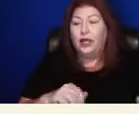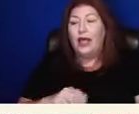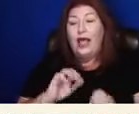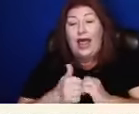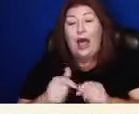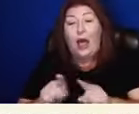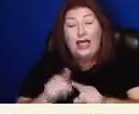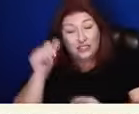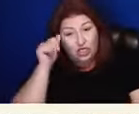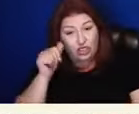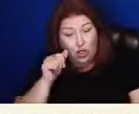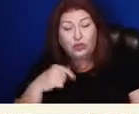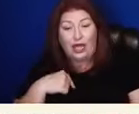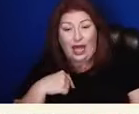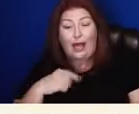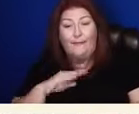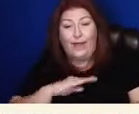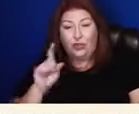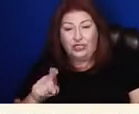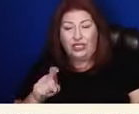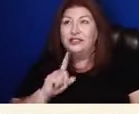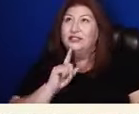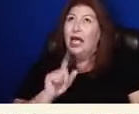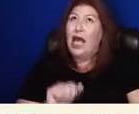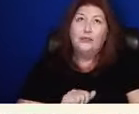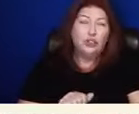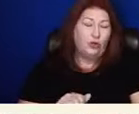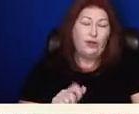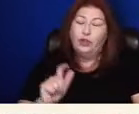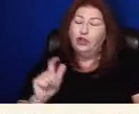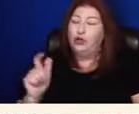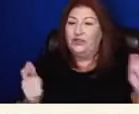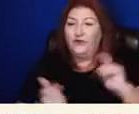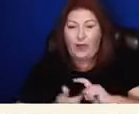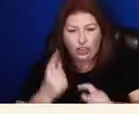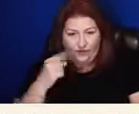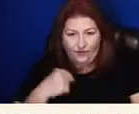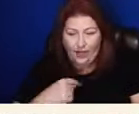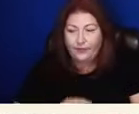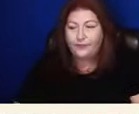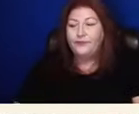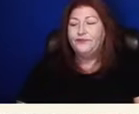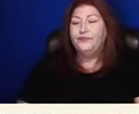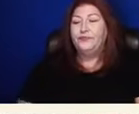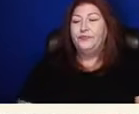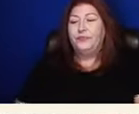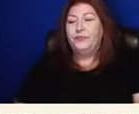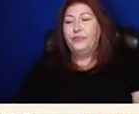needs, has just been absolutely transformational. There is a